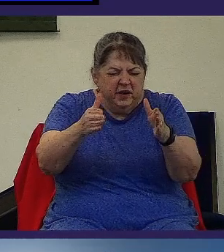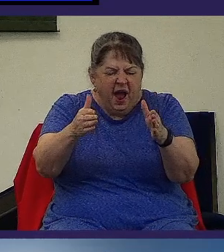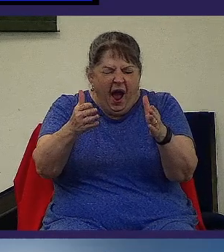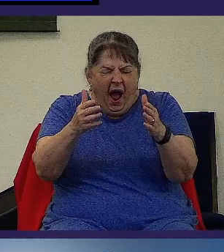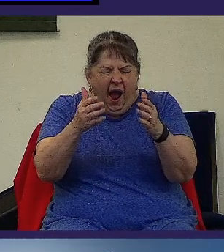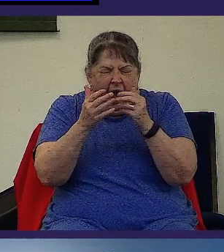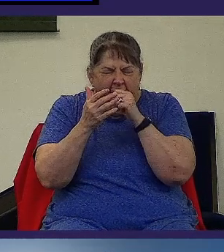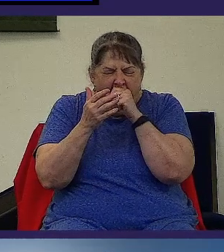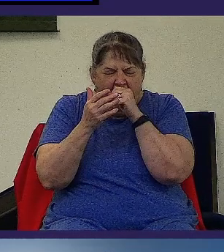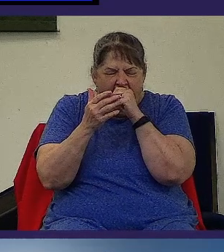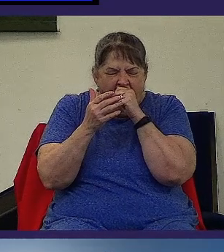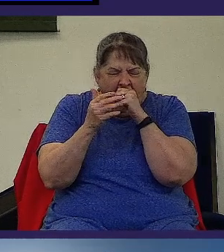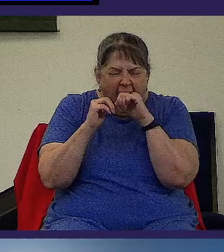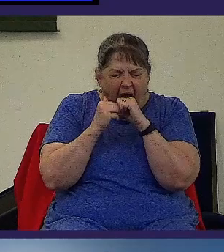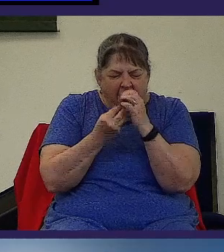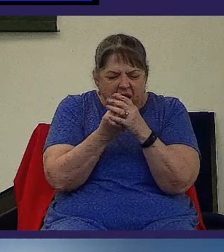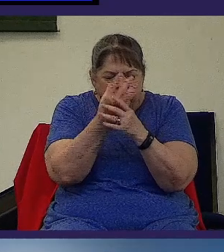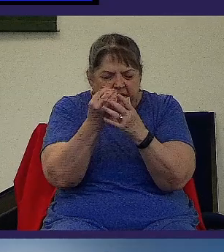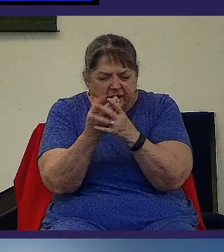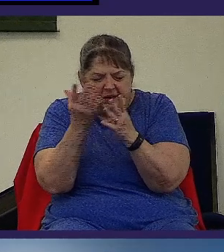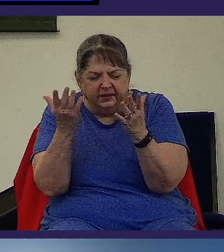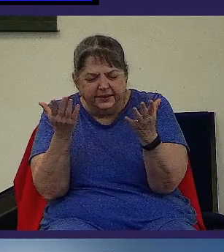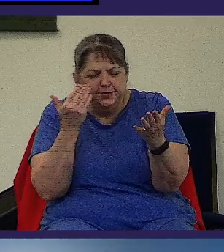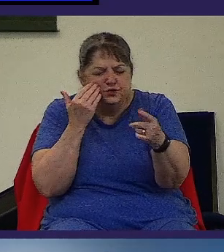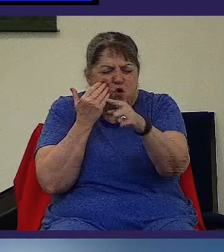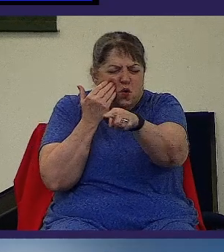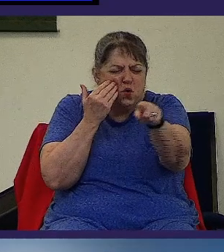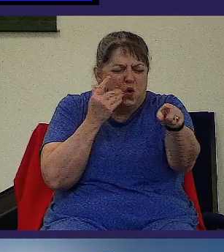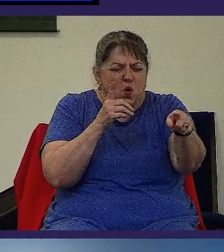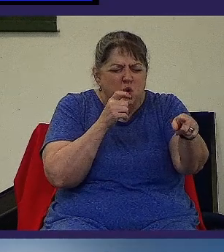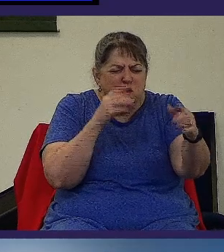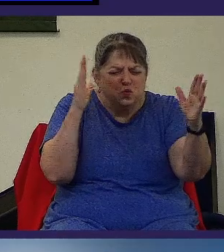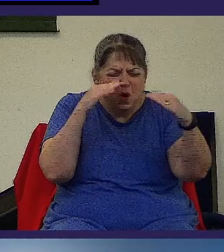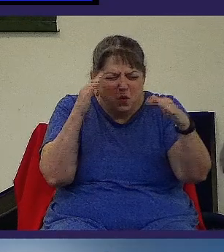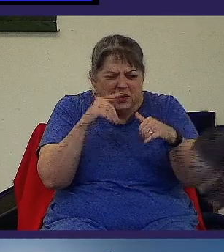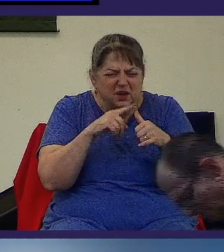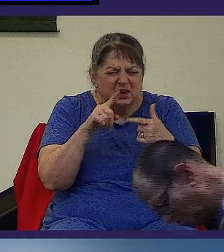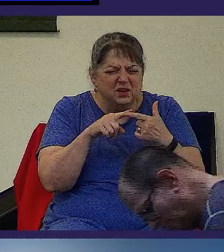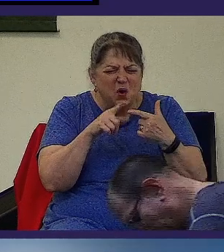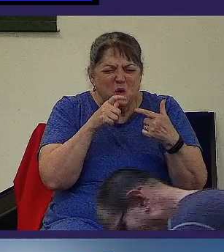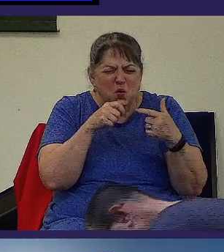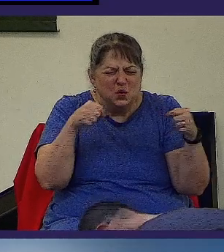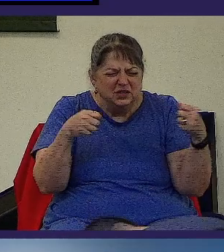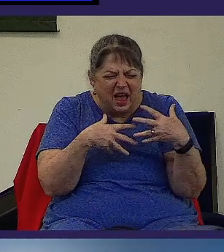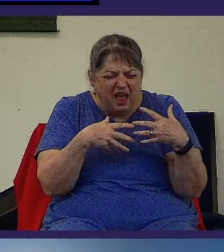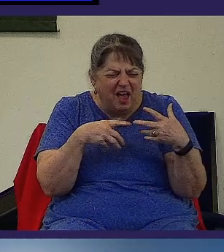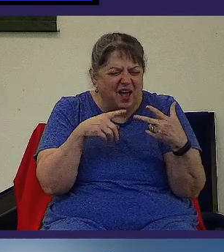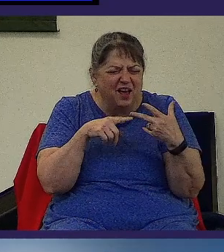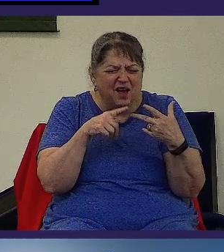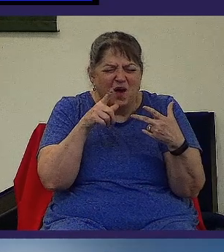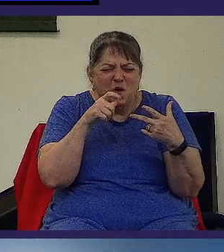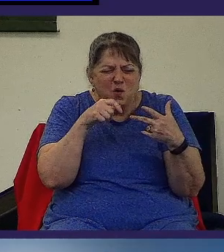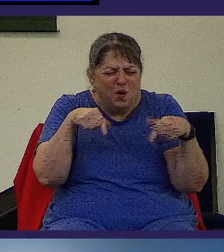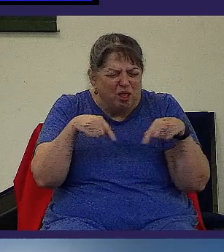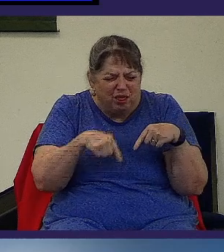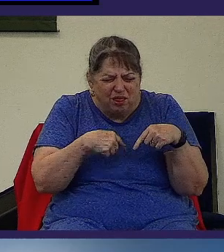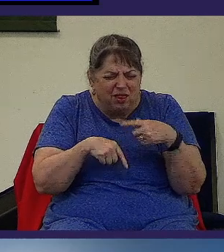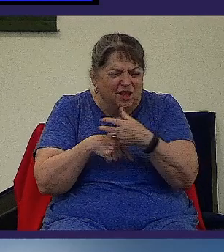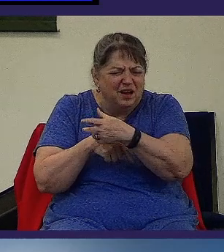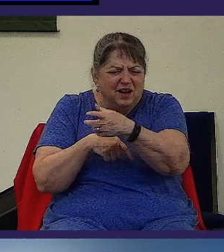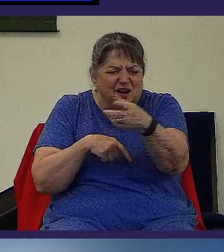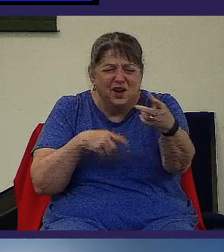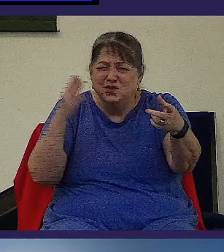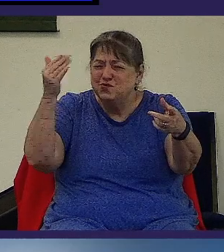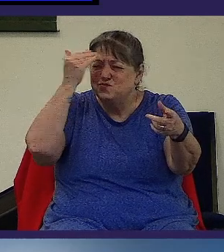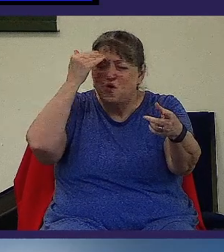feeling and what we're thinking you know of the anxieties and the fears and worries or what may you know father and so holy spirit we invite you to